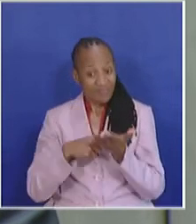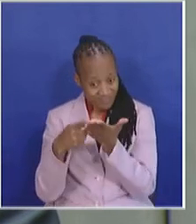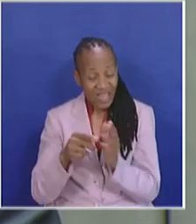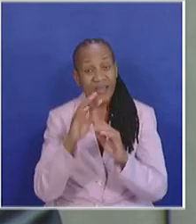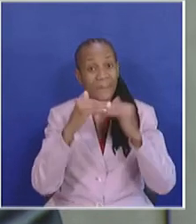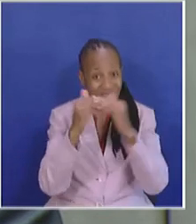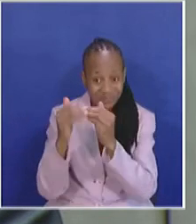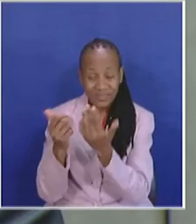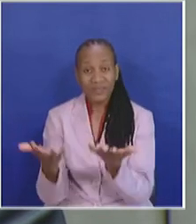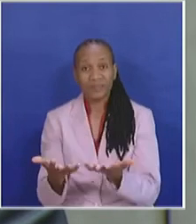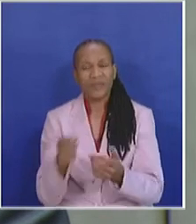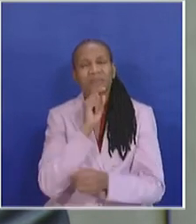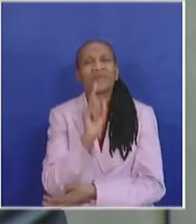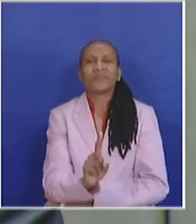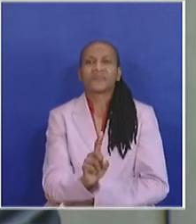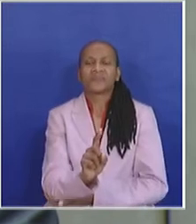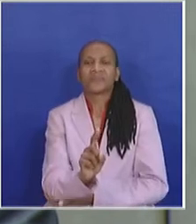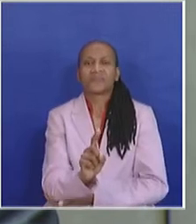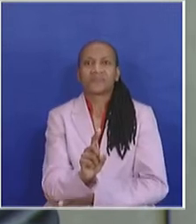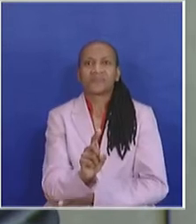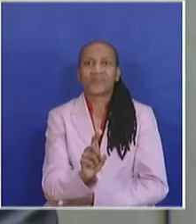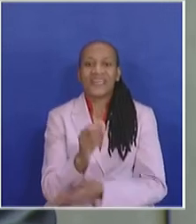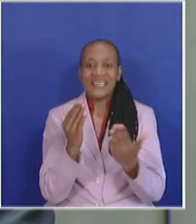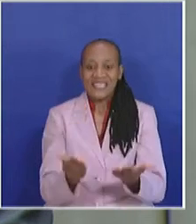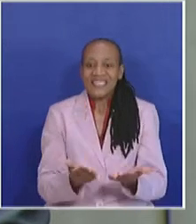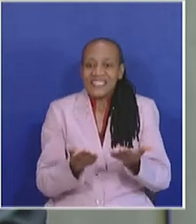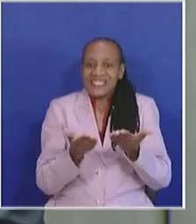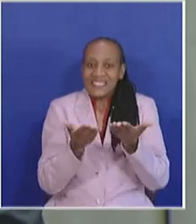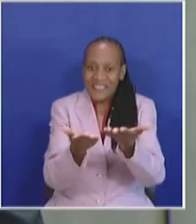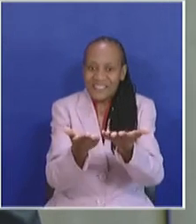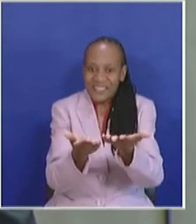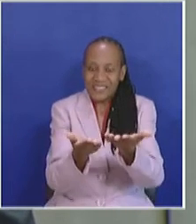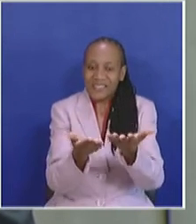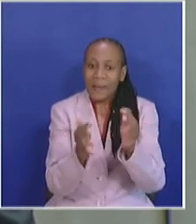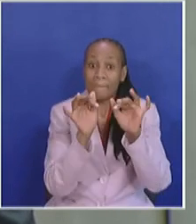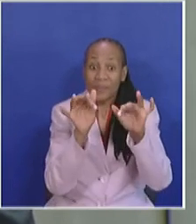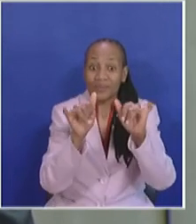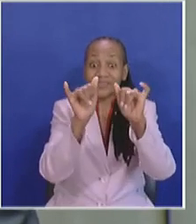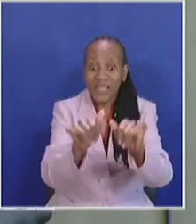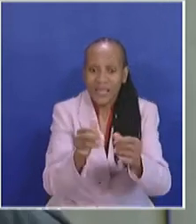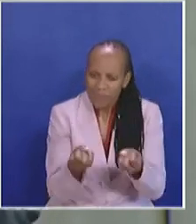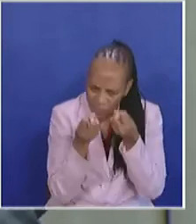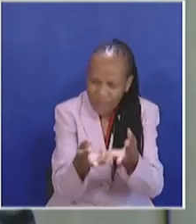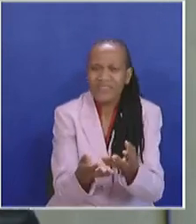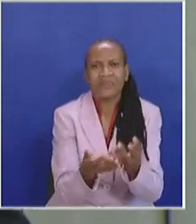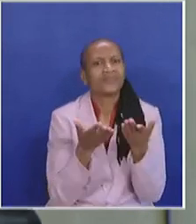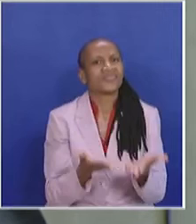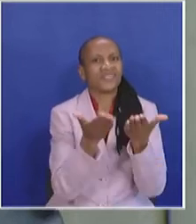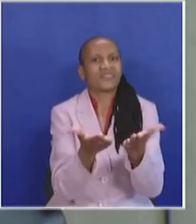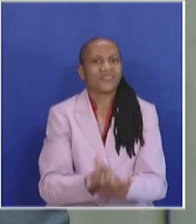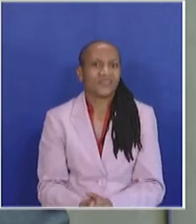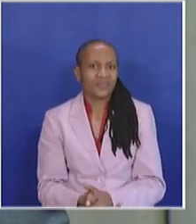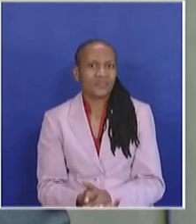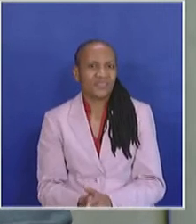infrastructure, we're talking about bringing services closer to where people live. That it should never be that